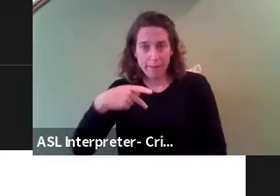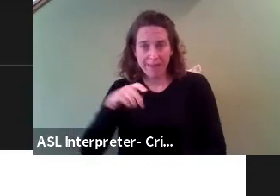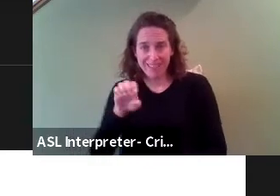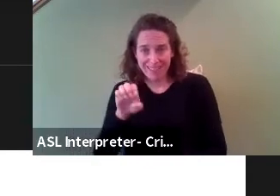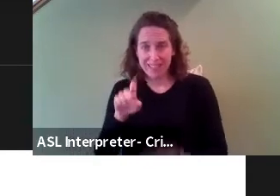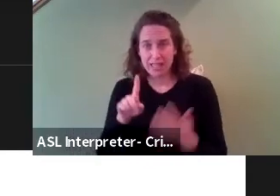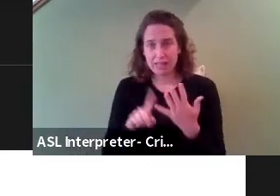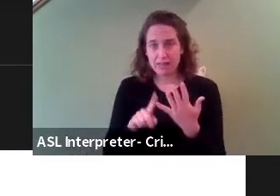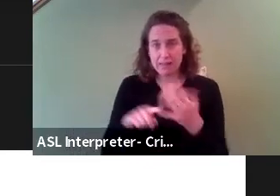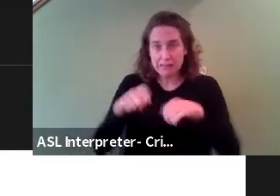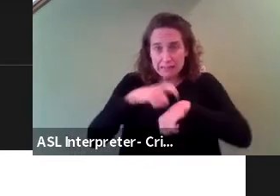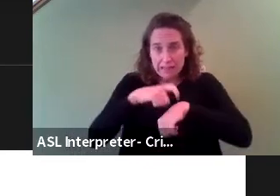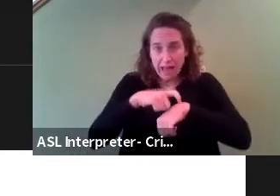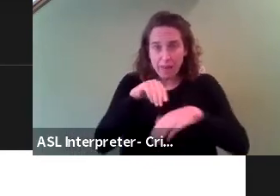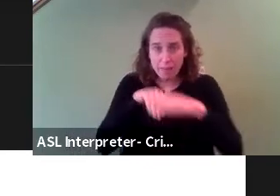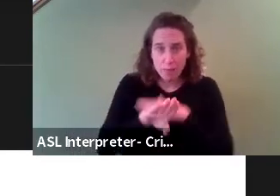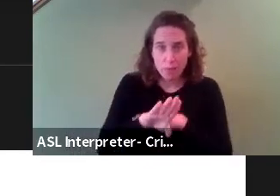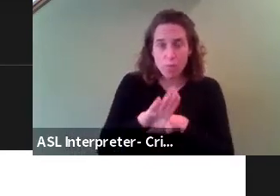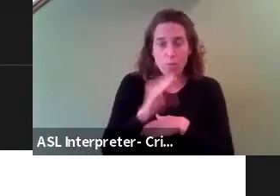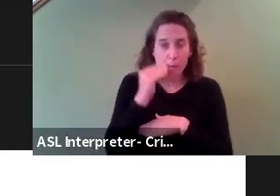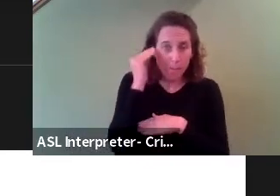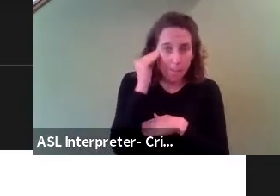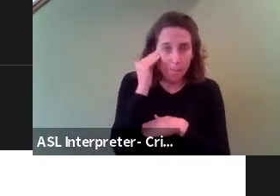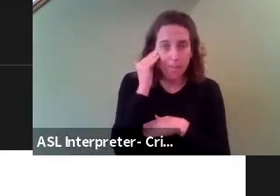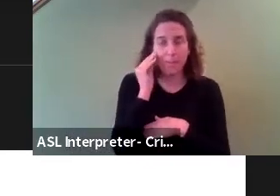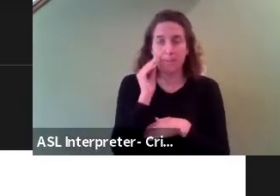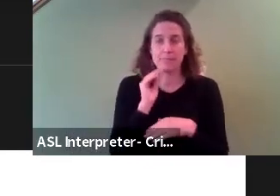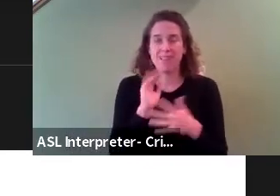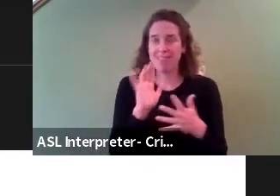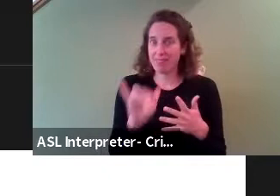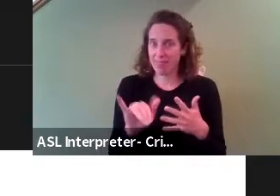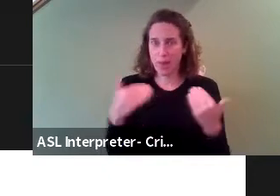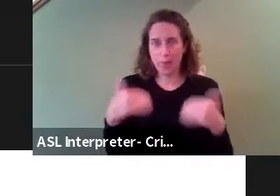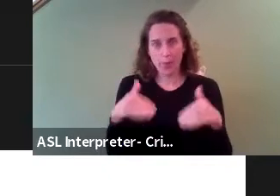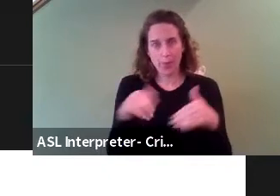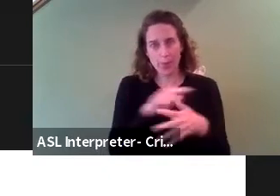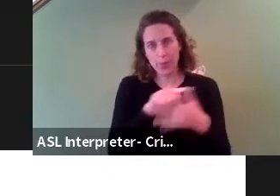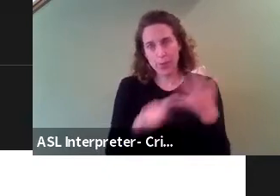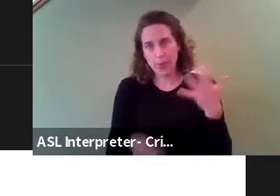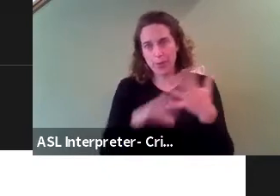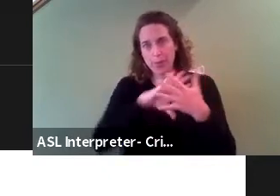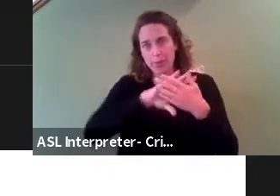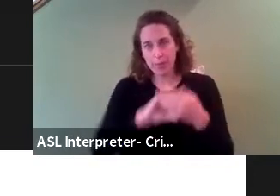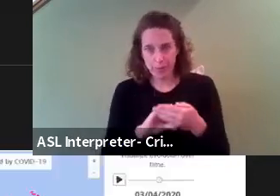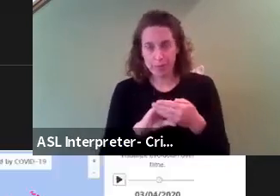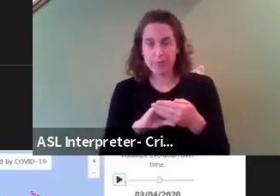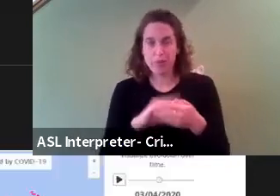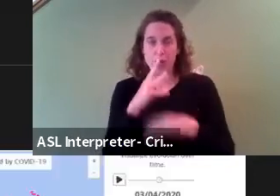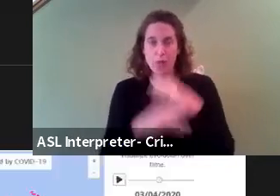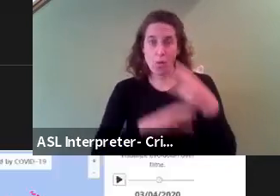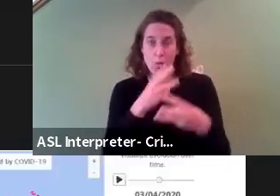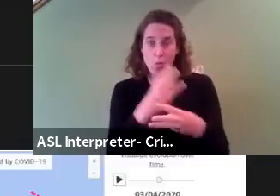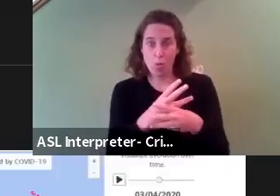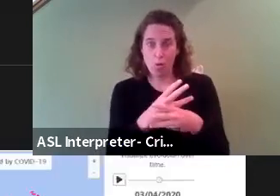on. So really, that was sort of the beginning of the whole world shutting down. And at the same time, and I've seen you quote